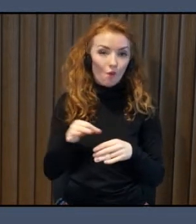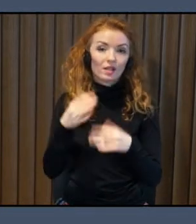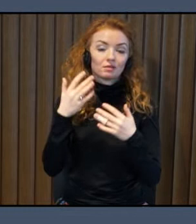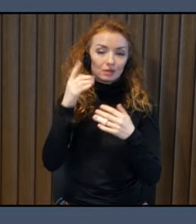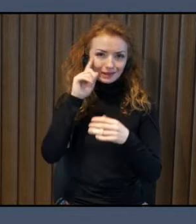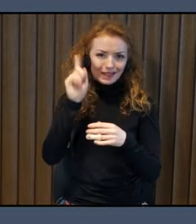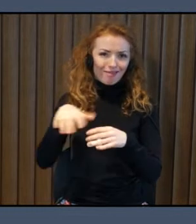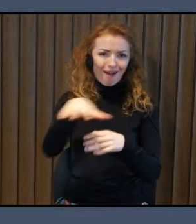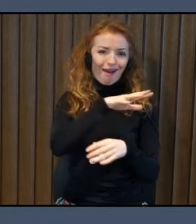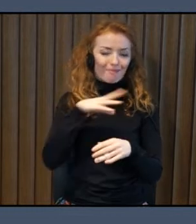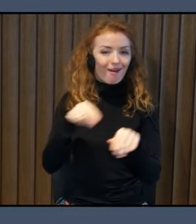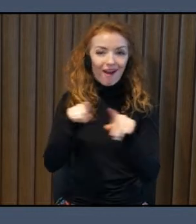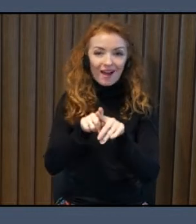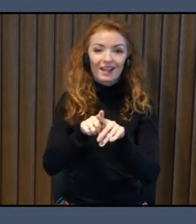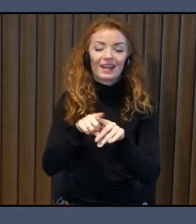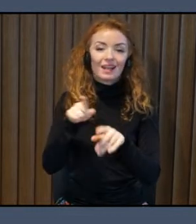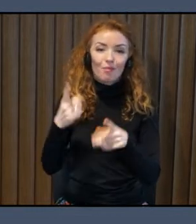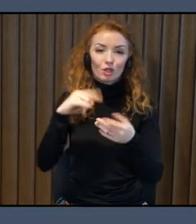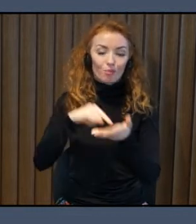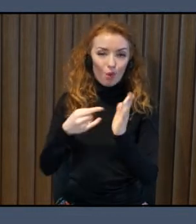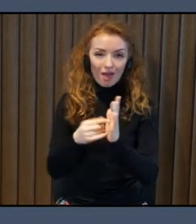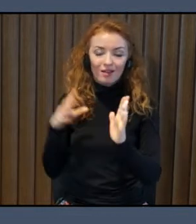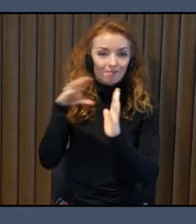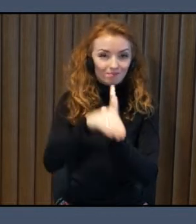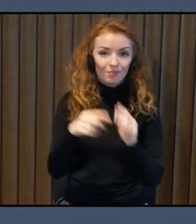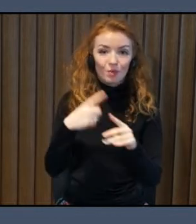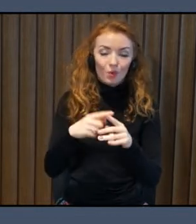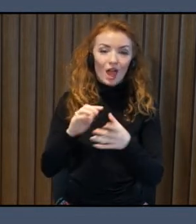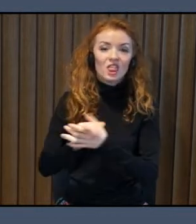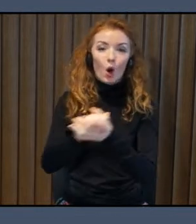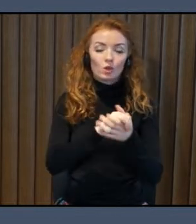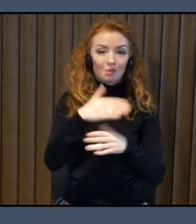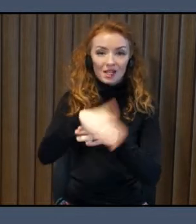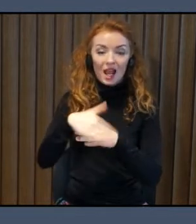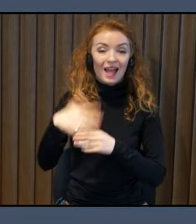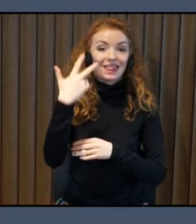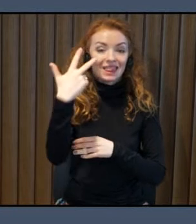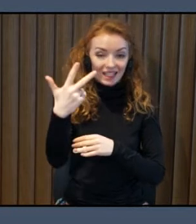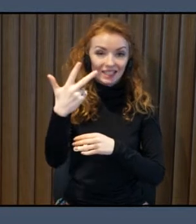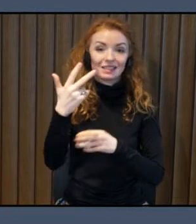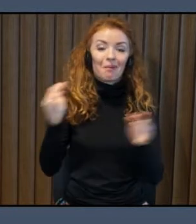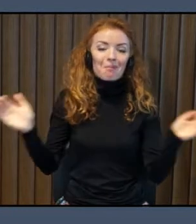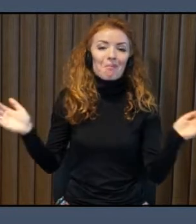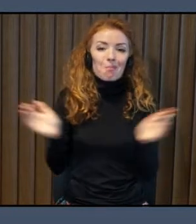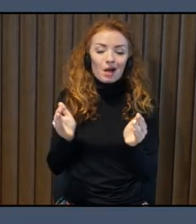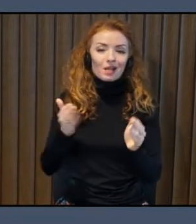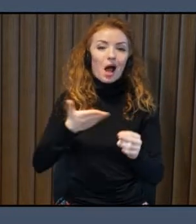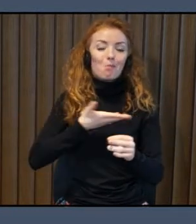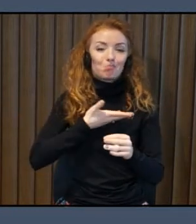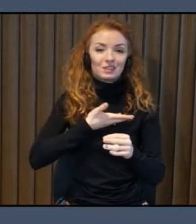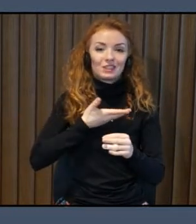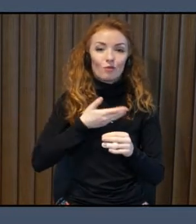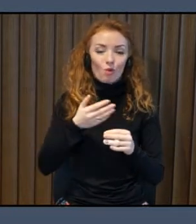municipality, and the Jelgava municipality within the deinstitutionalization in